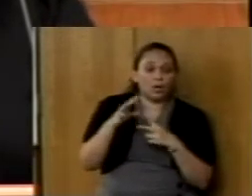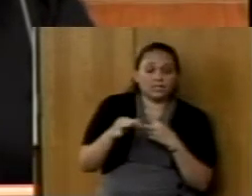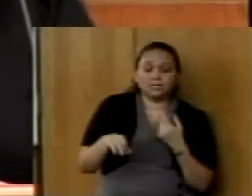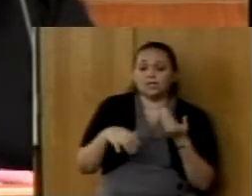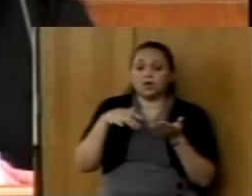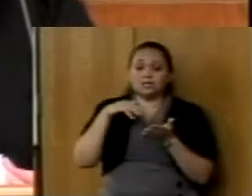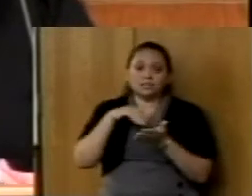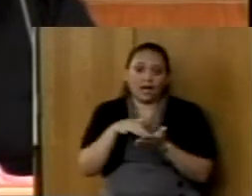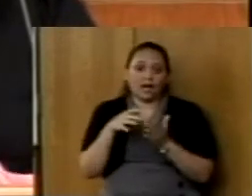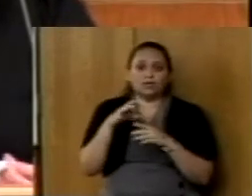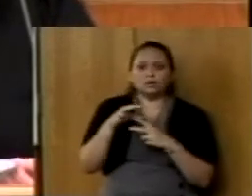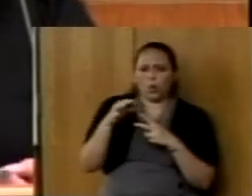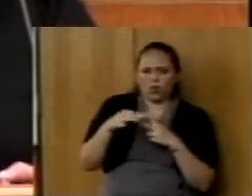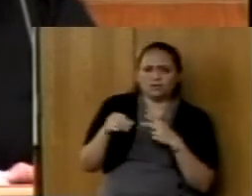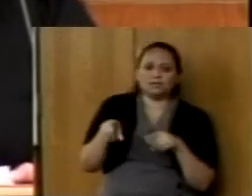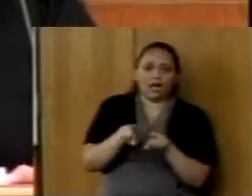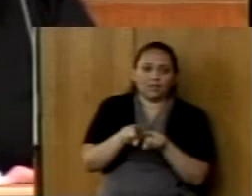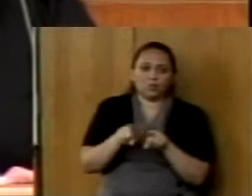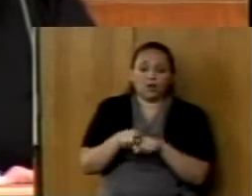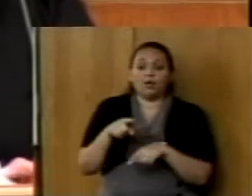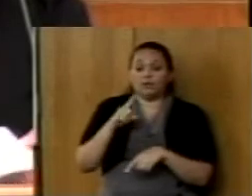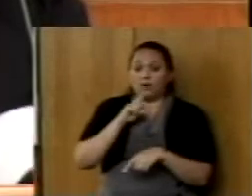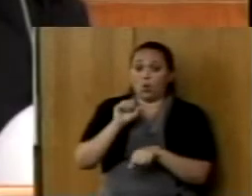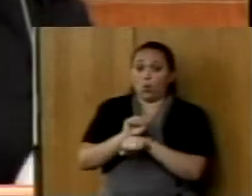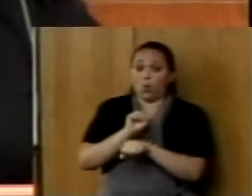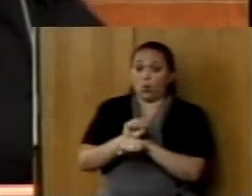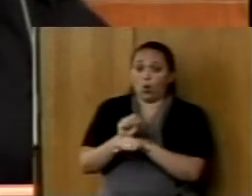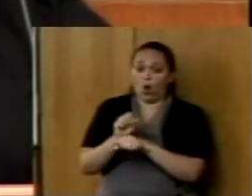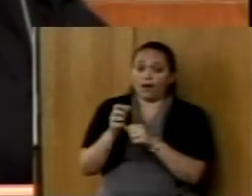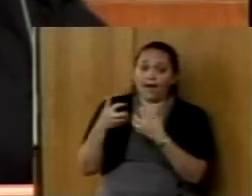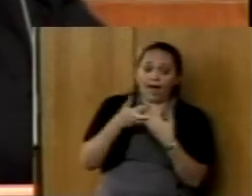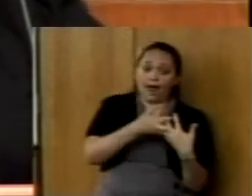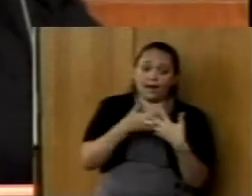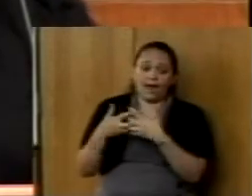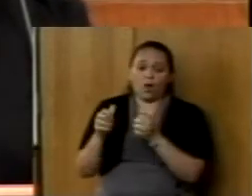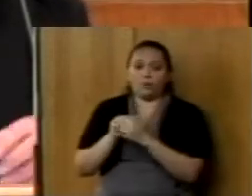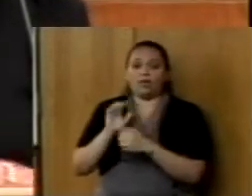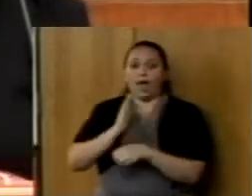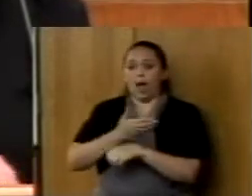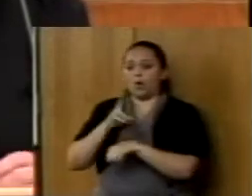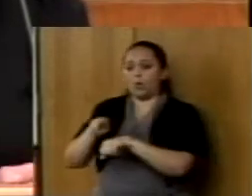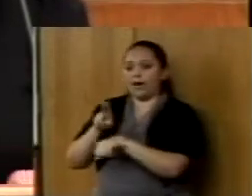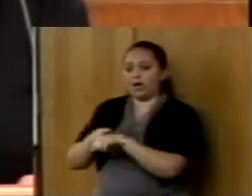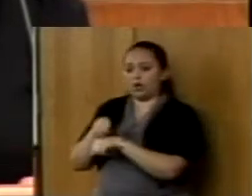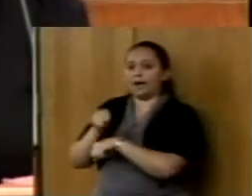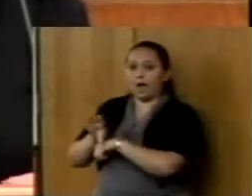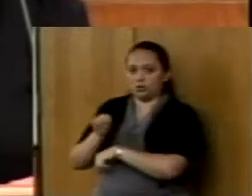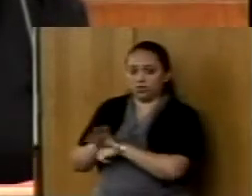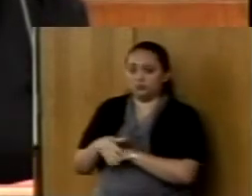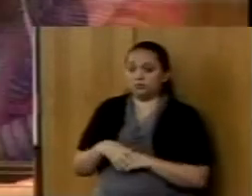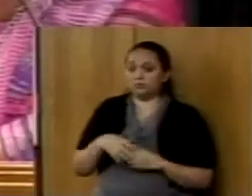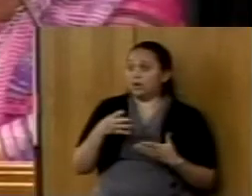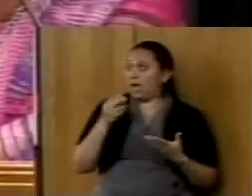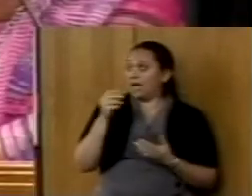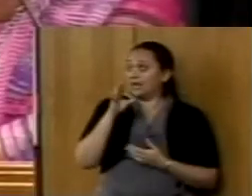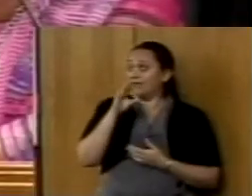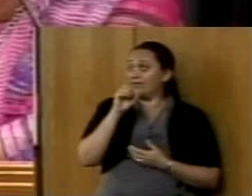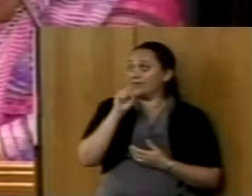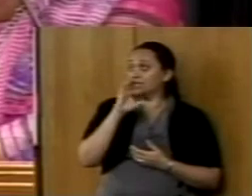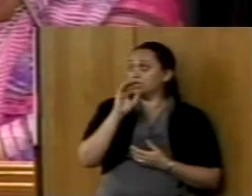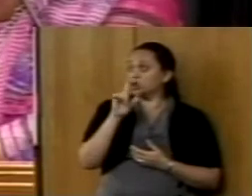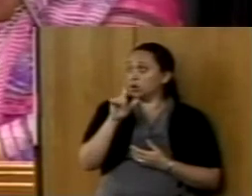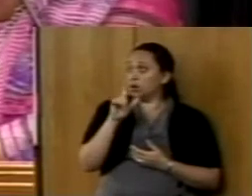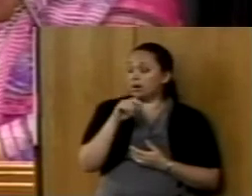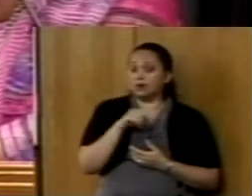study choices as well. And they work hand in hand with our regular counselors. And the fiscal implications,